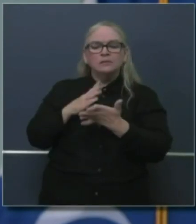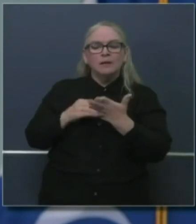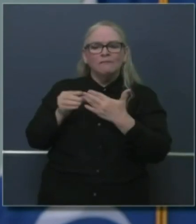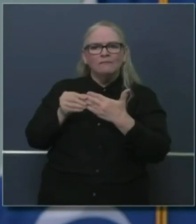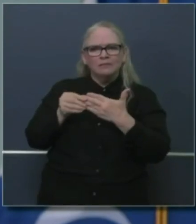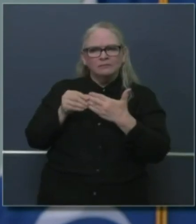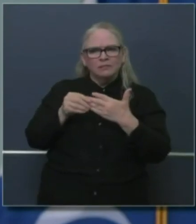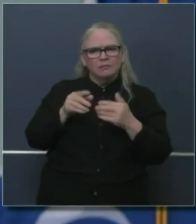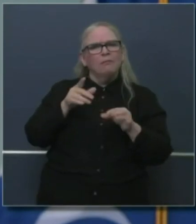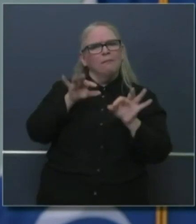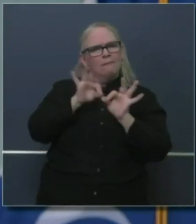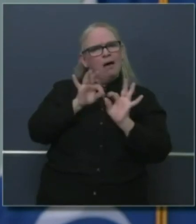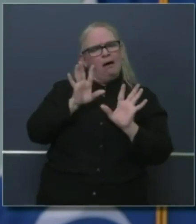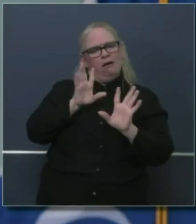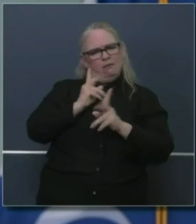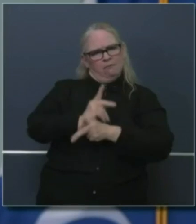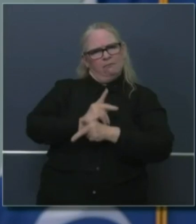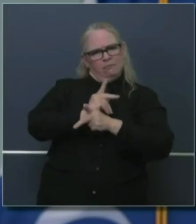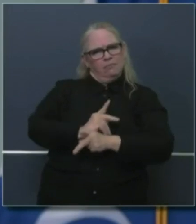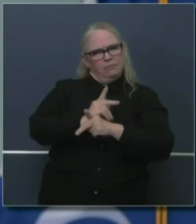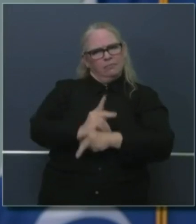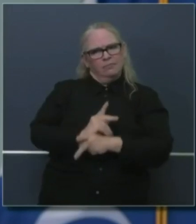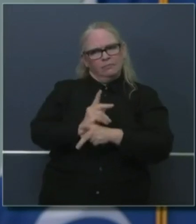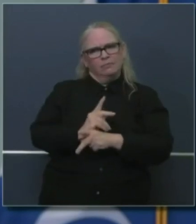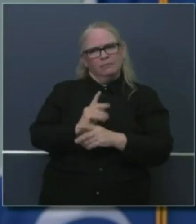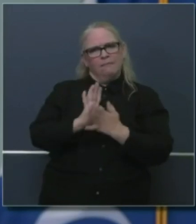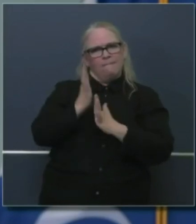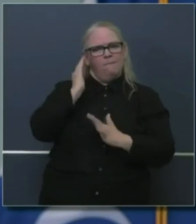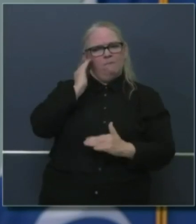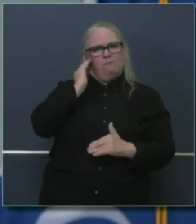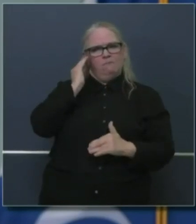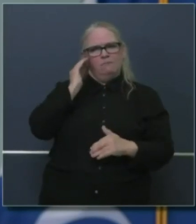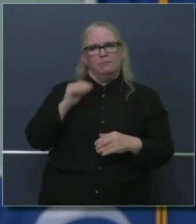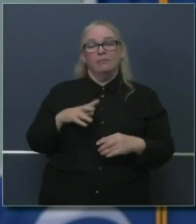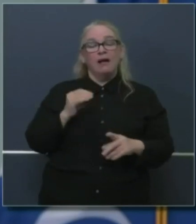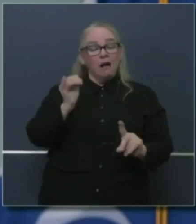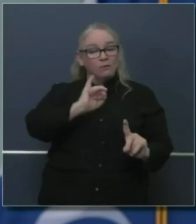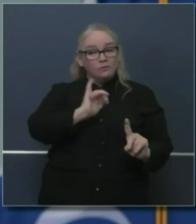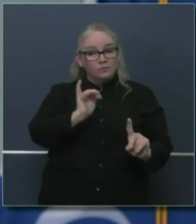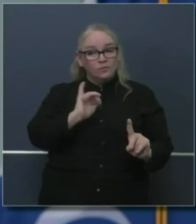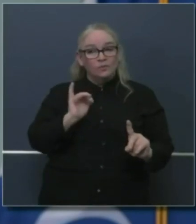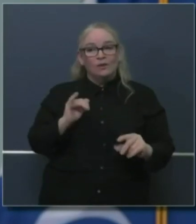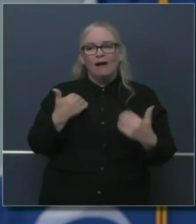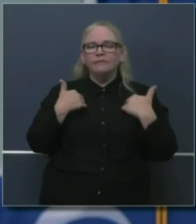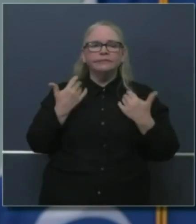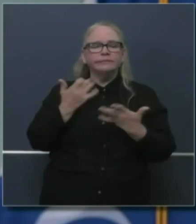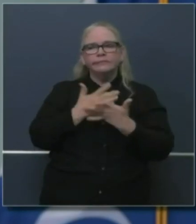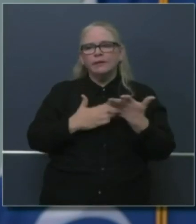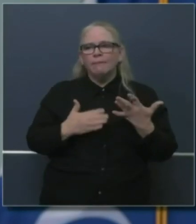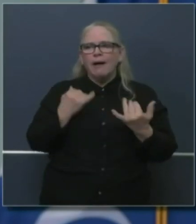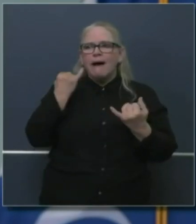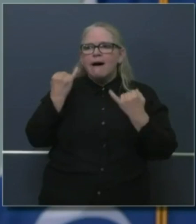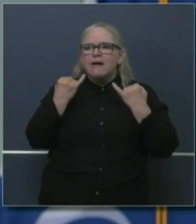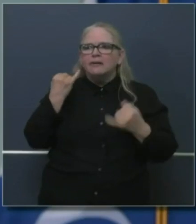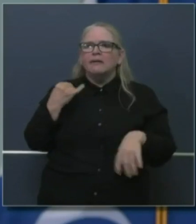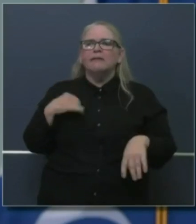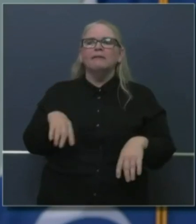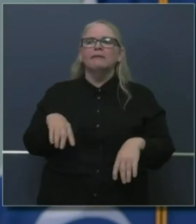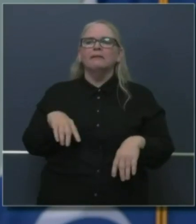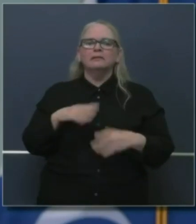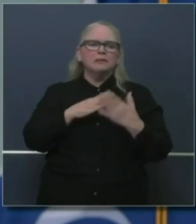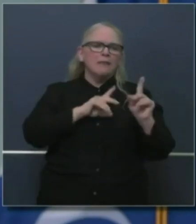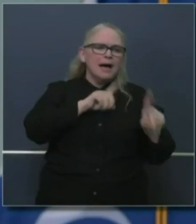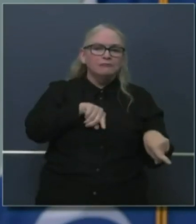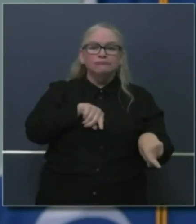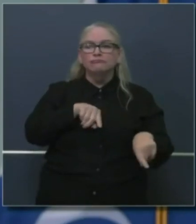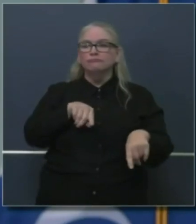and we recognize that we have certain ideas and answers and solutions, but we don't have